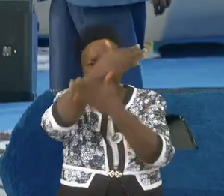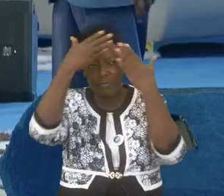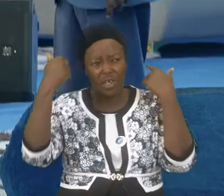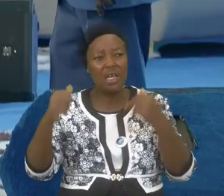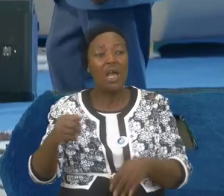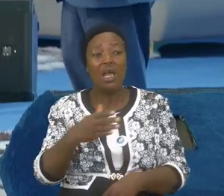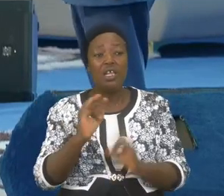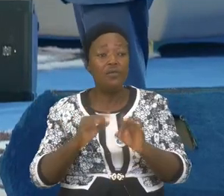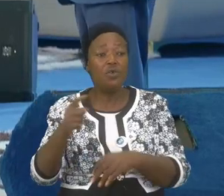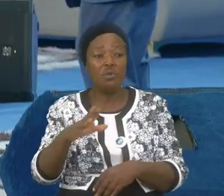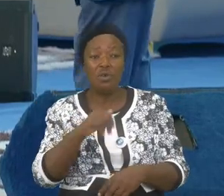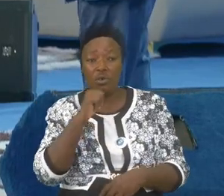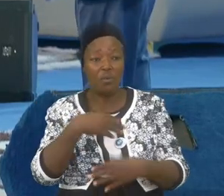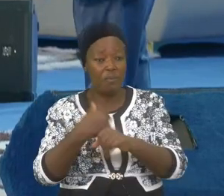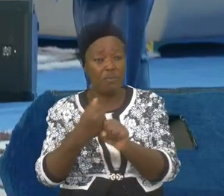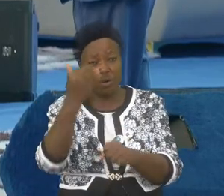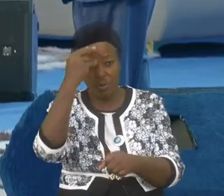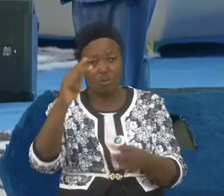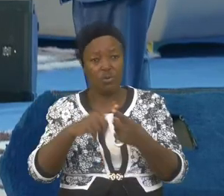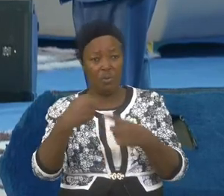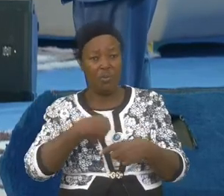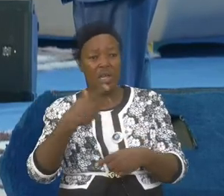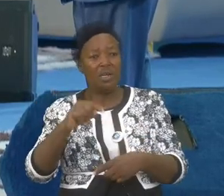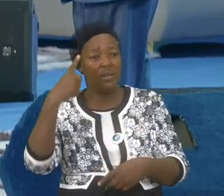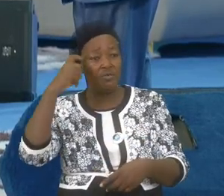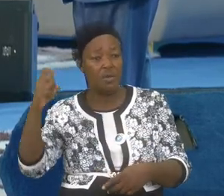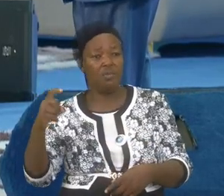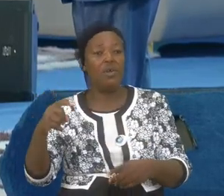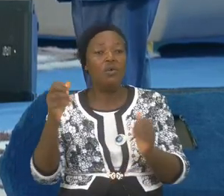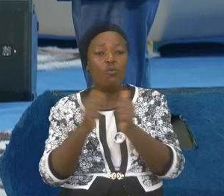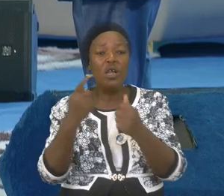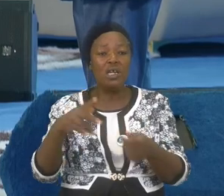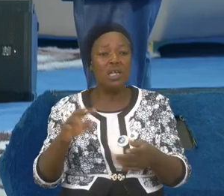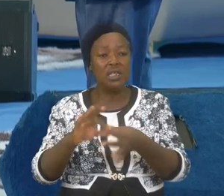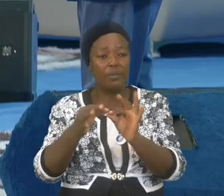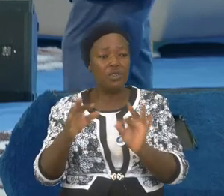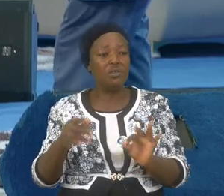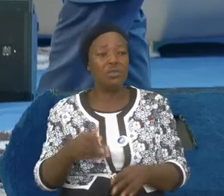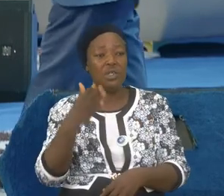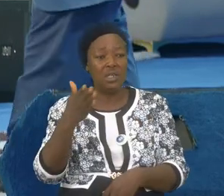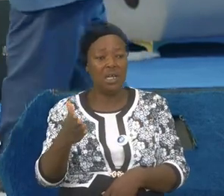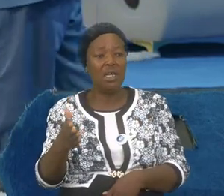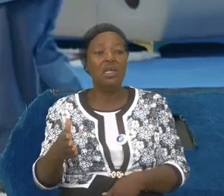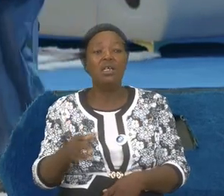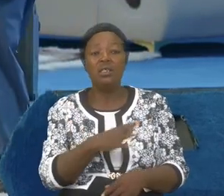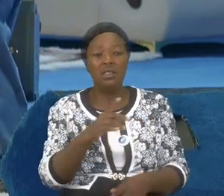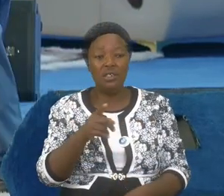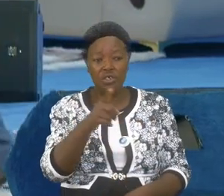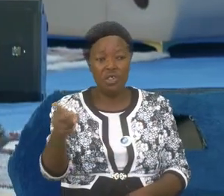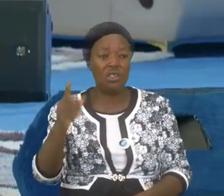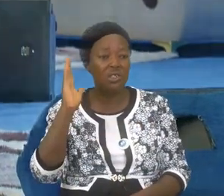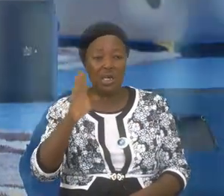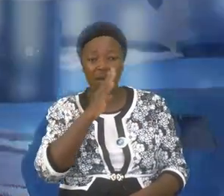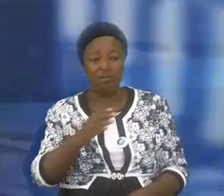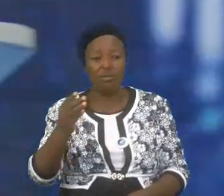the interpretation thereof, ye shall be caught in pieces, and your house shall be made a